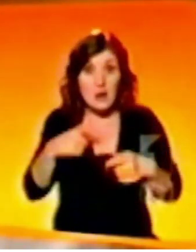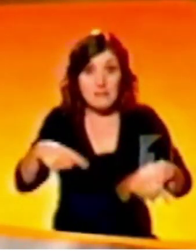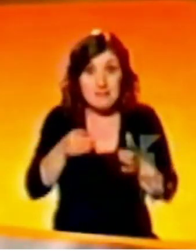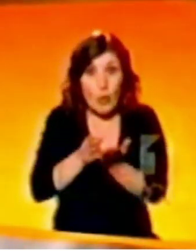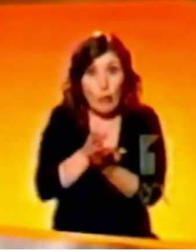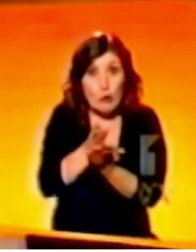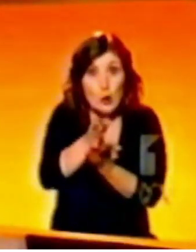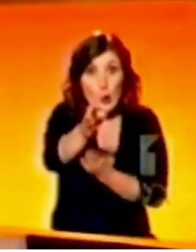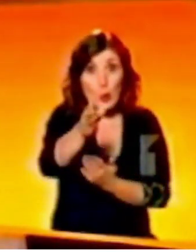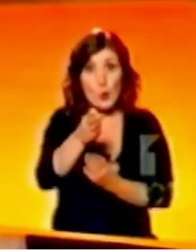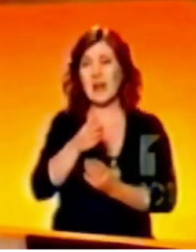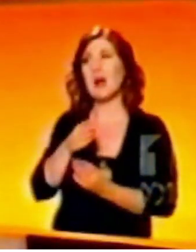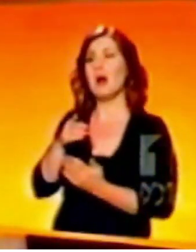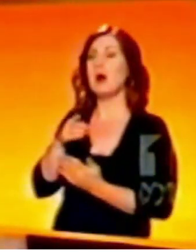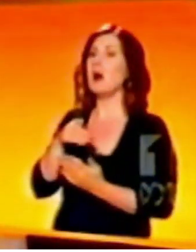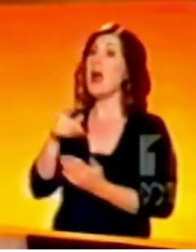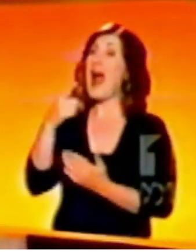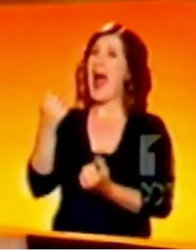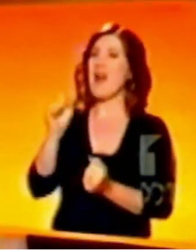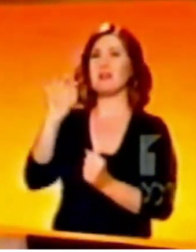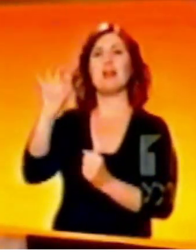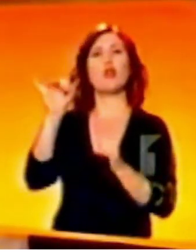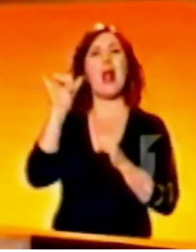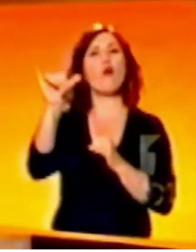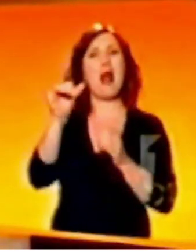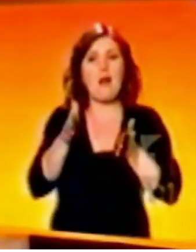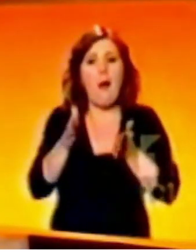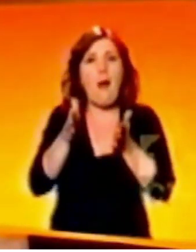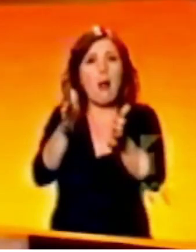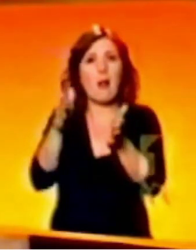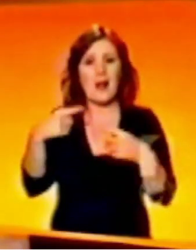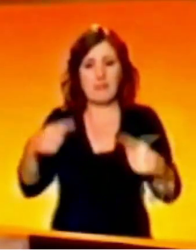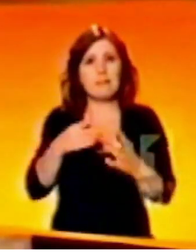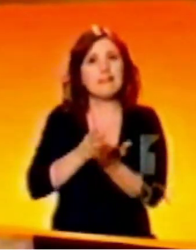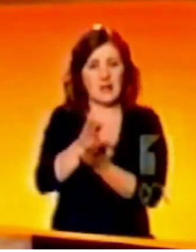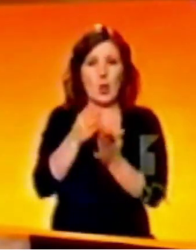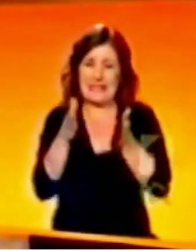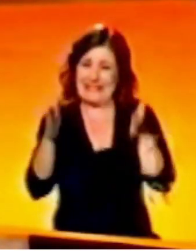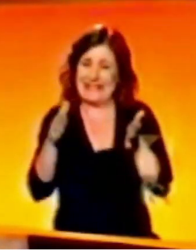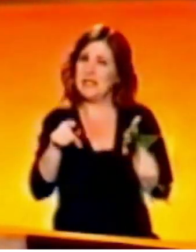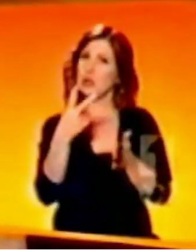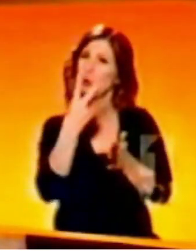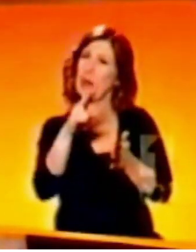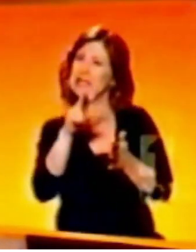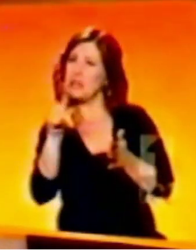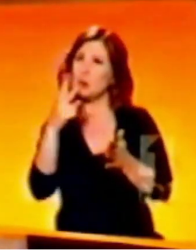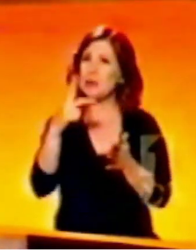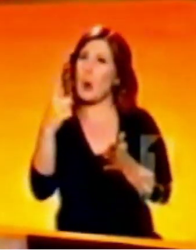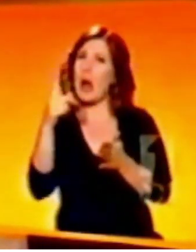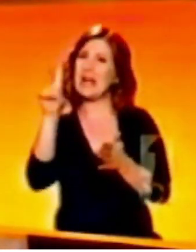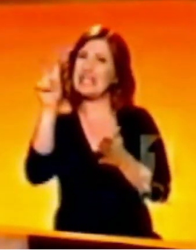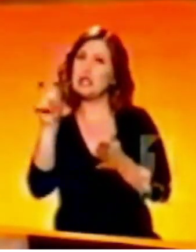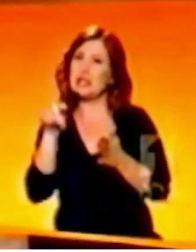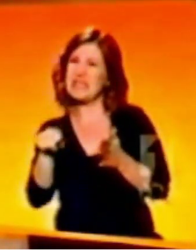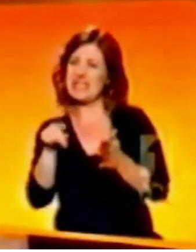aisle chairs? The aisle chair is 20, the aisle of an aeroplane is between 20 to 21 inches, and it's very difficult to go through that